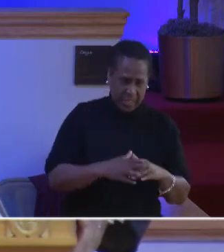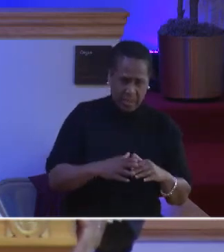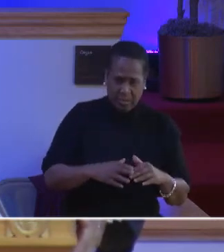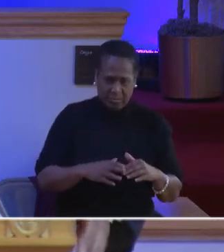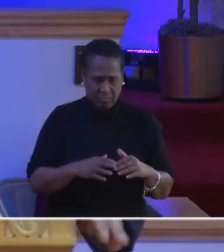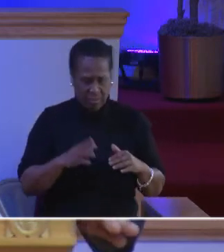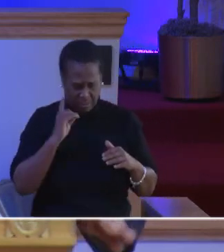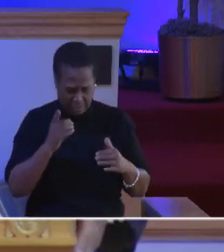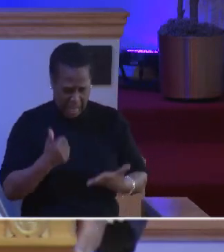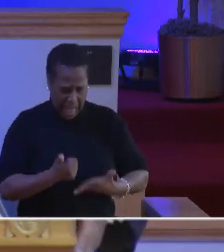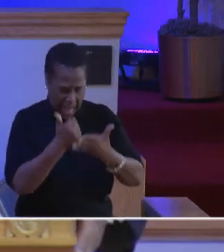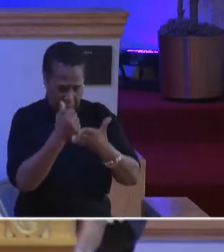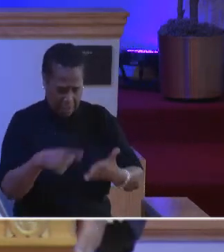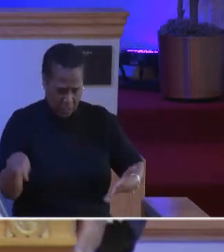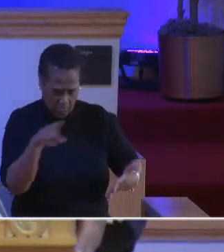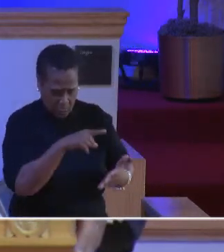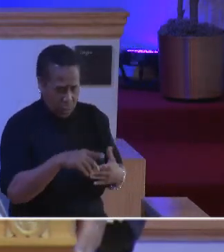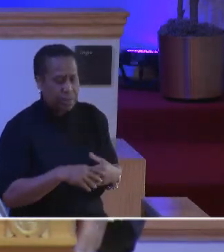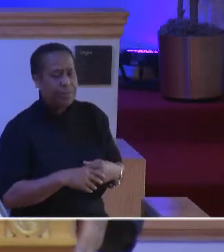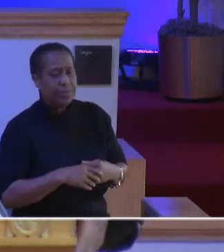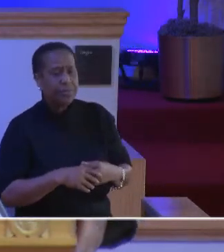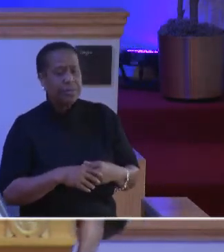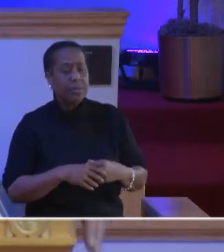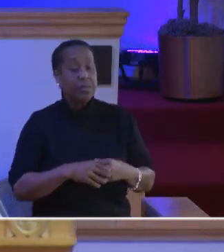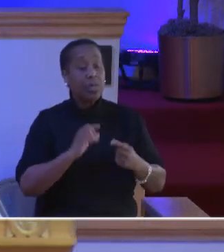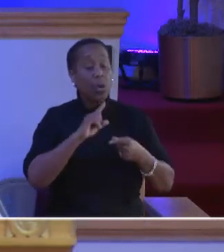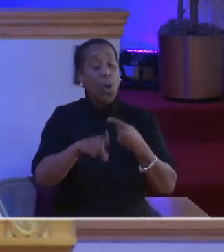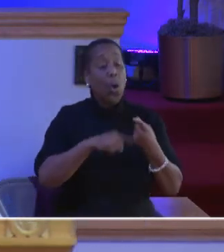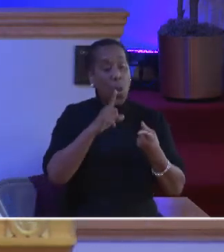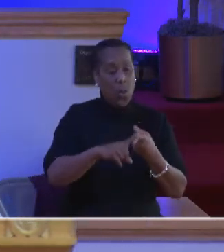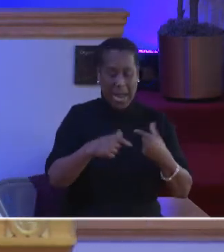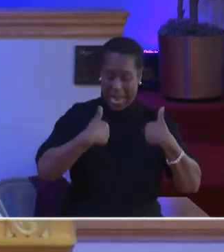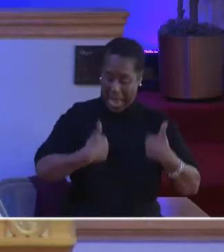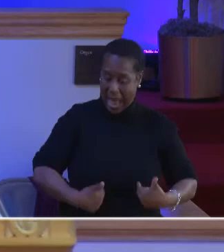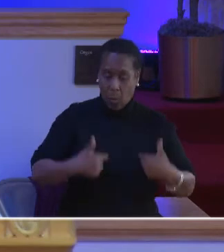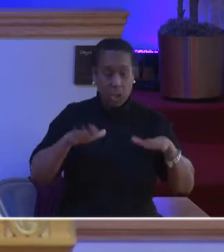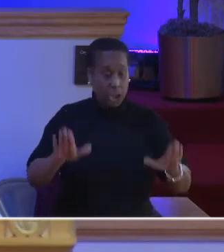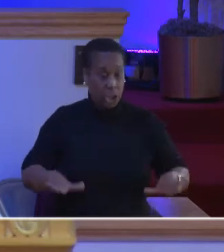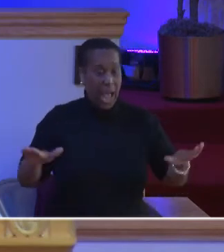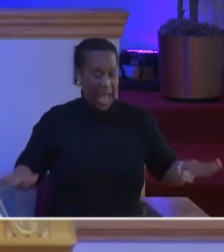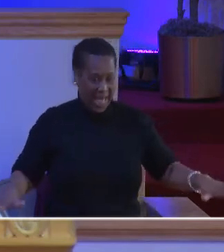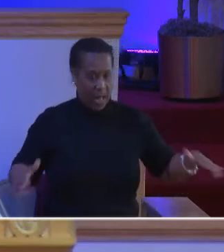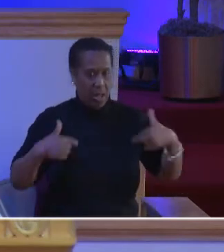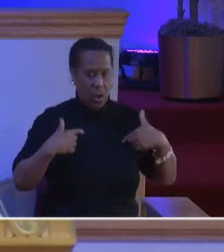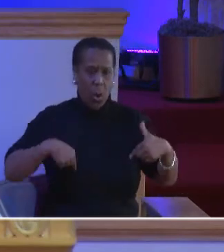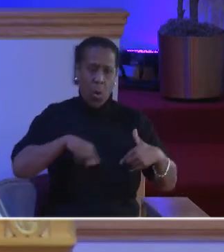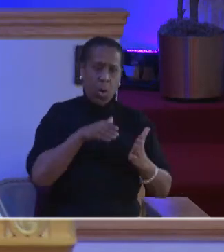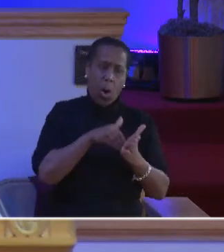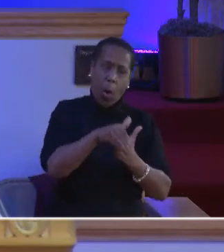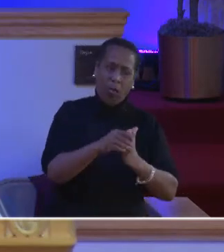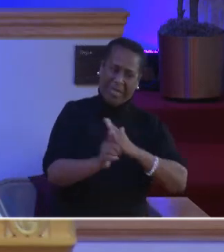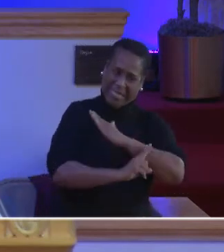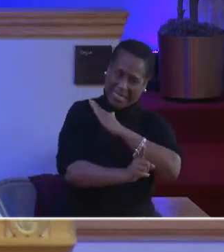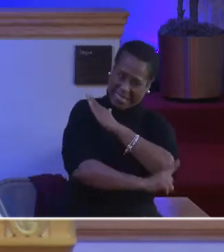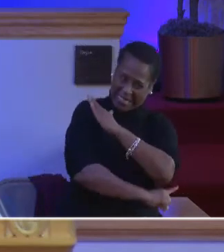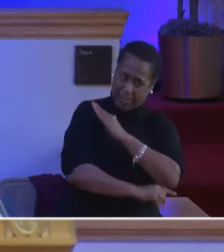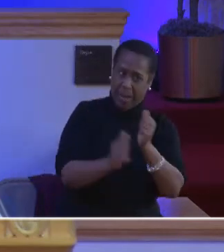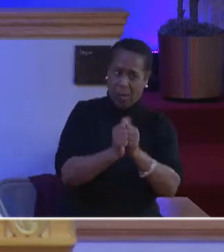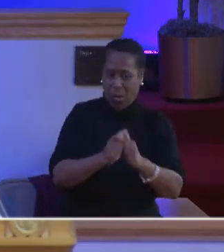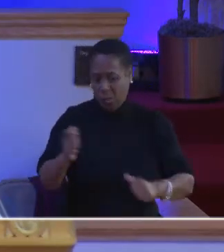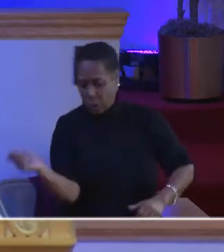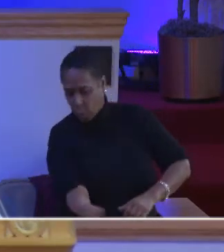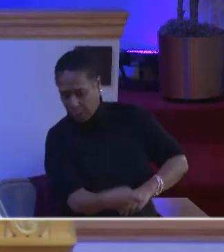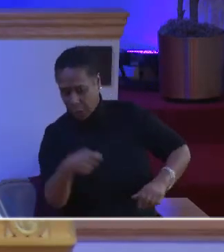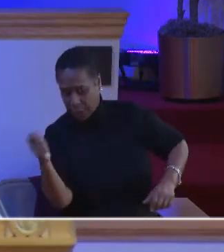thing so that it walks through the corridors of your consciousness. When I was a child, we were often disciplined with the switch.